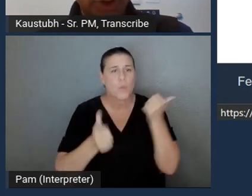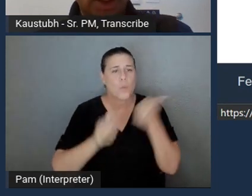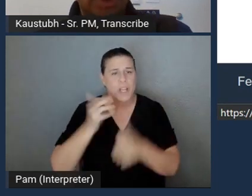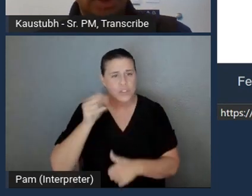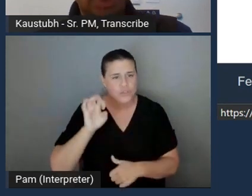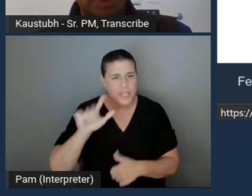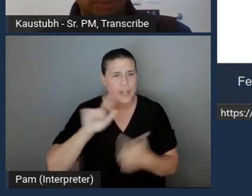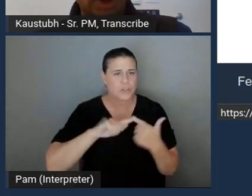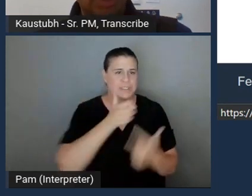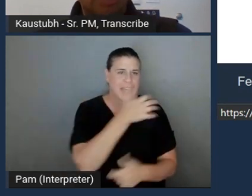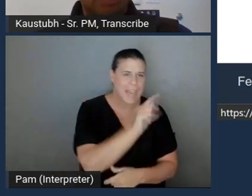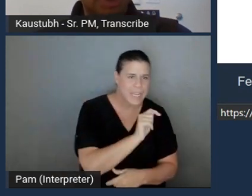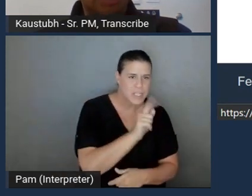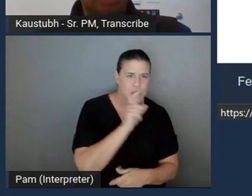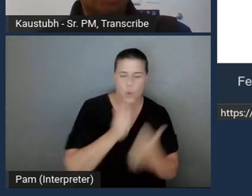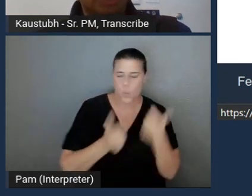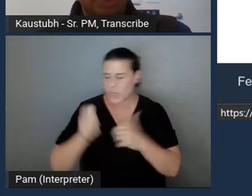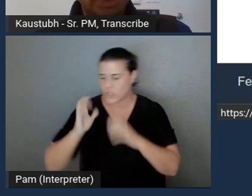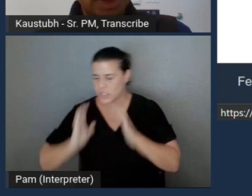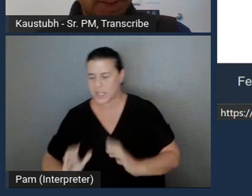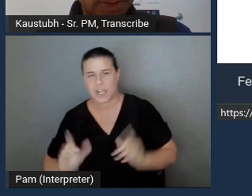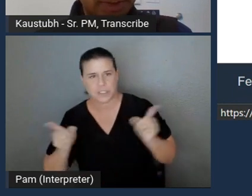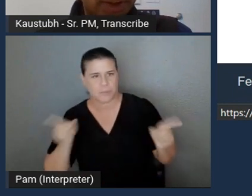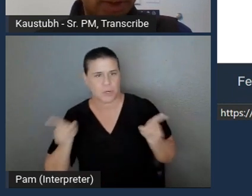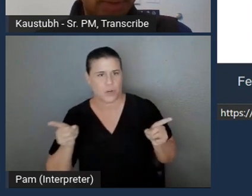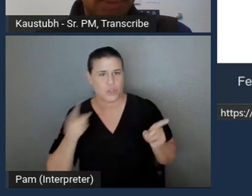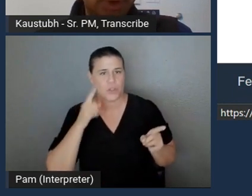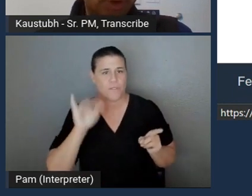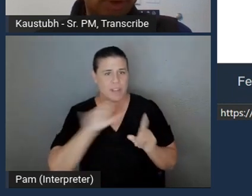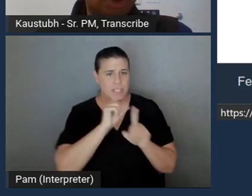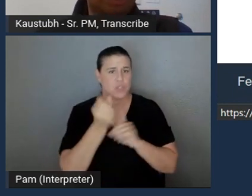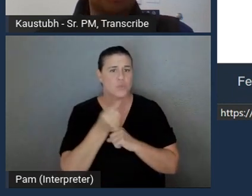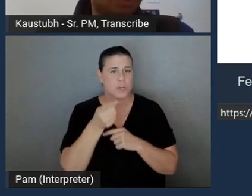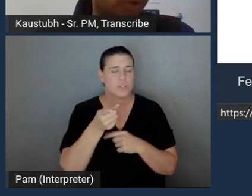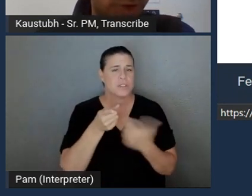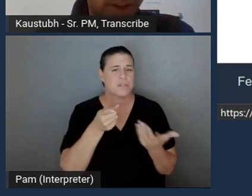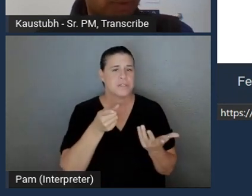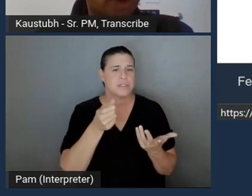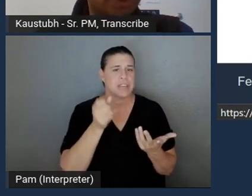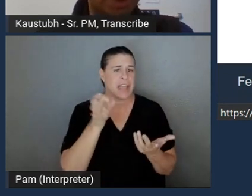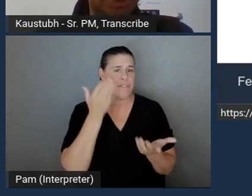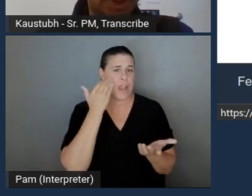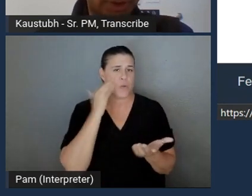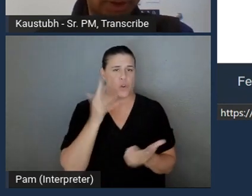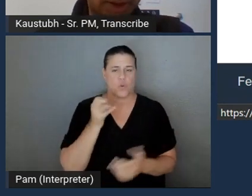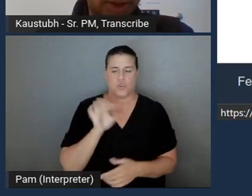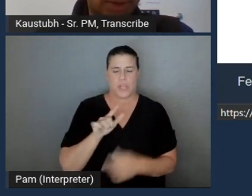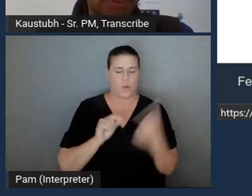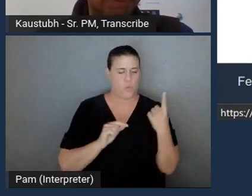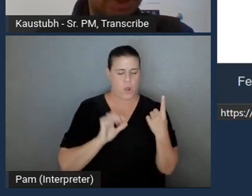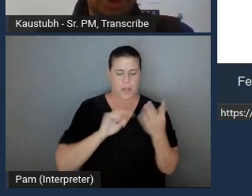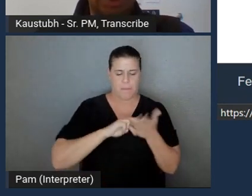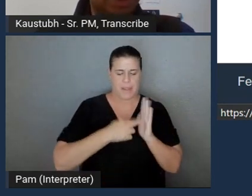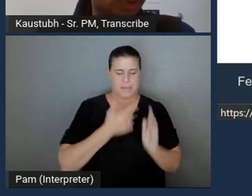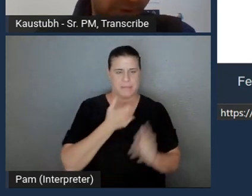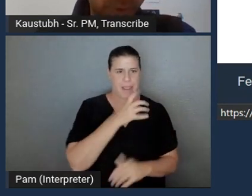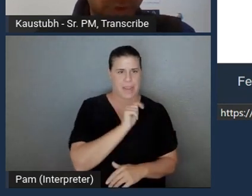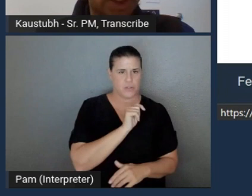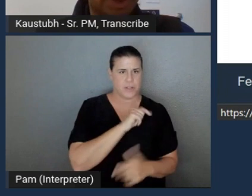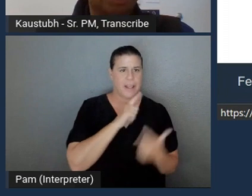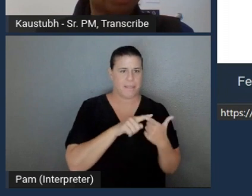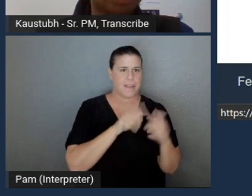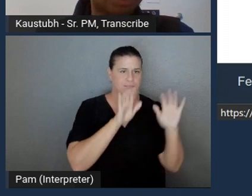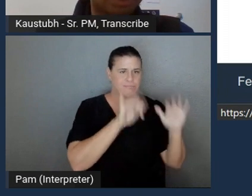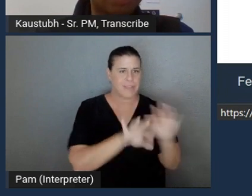agent and which channel is the custom, right? So in this case, if I know channel 1 is agent, basically that's what